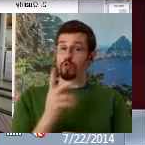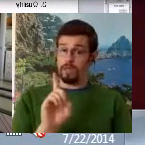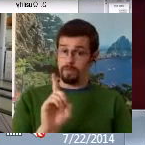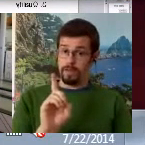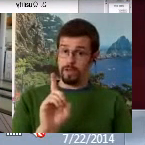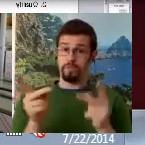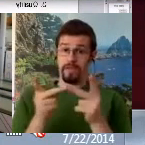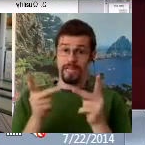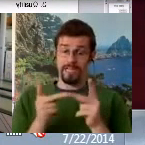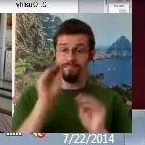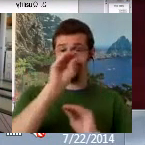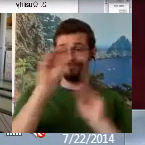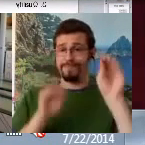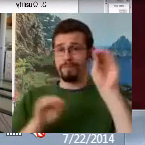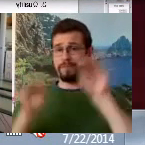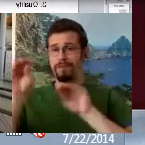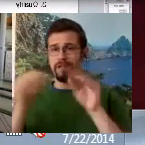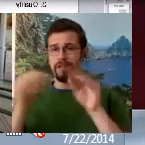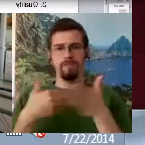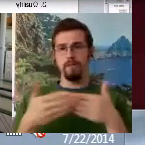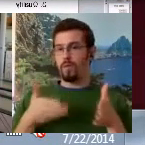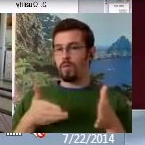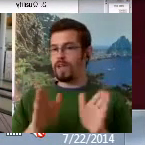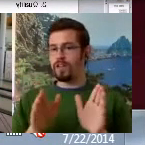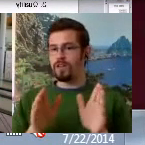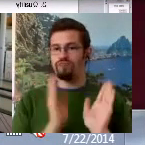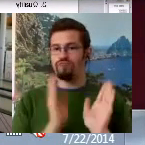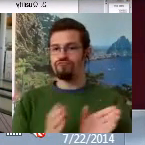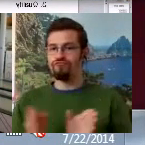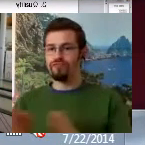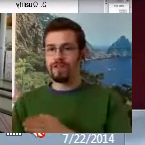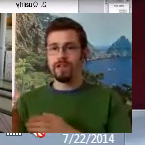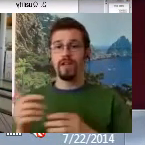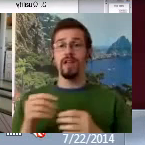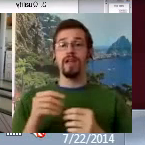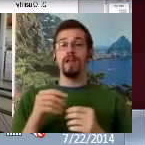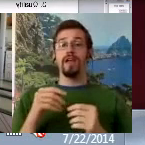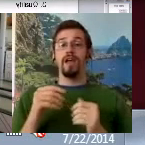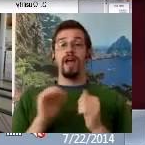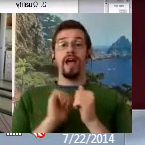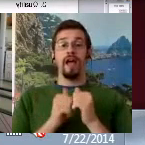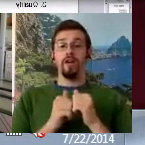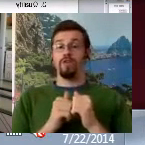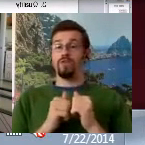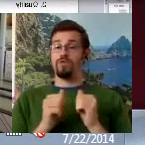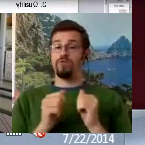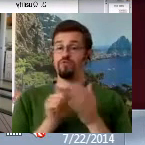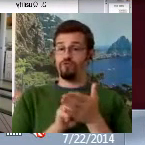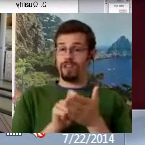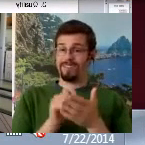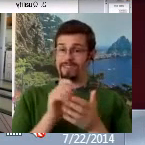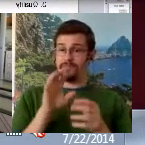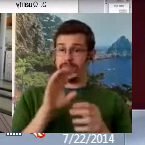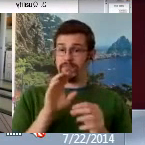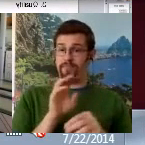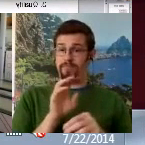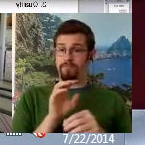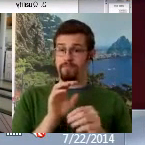you arrange a sign and however that sign is written in the mathematical name, it works how it's